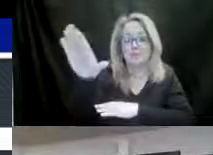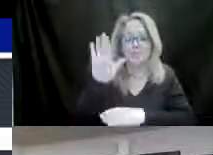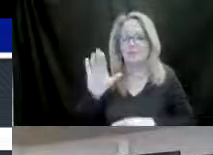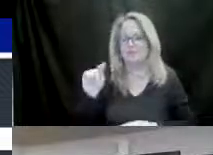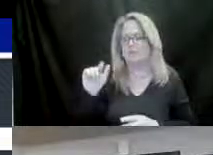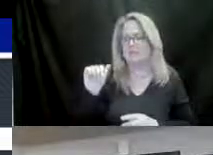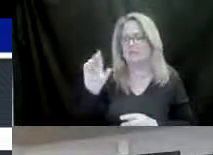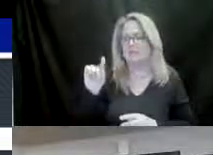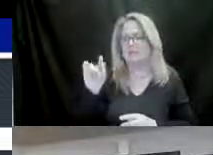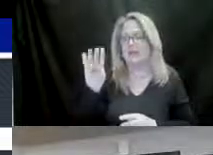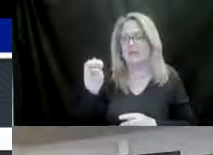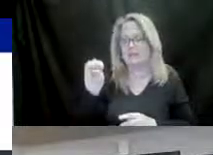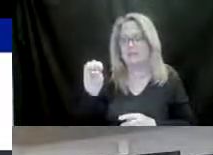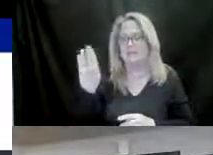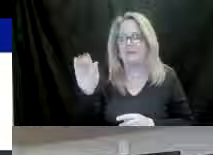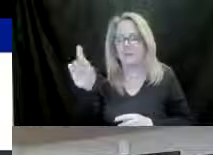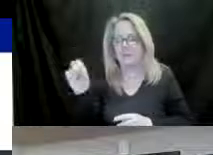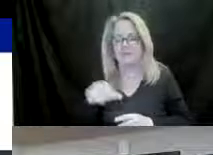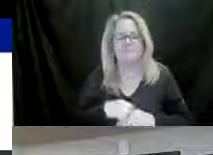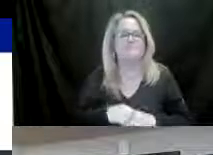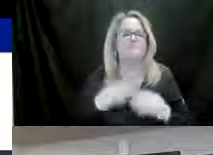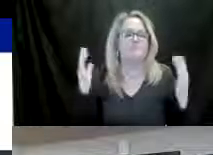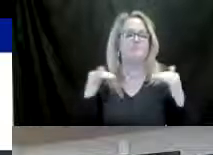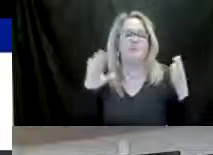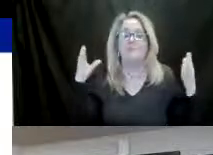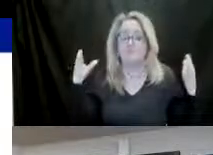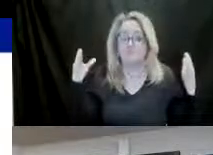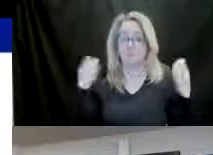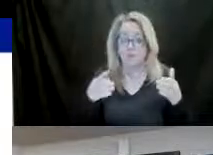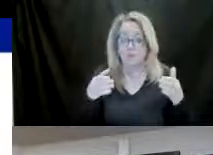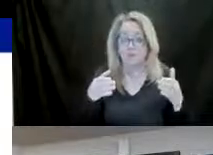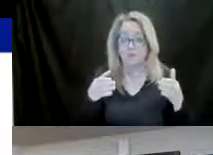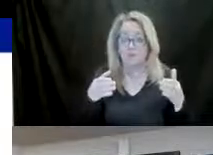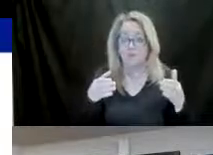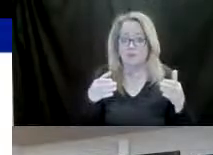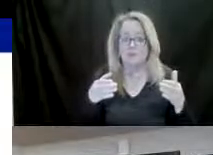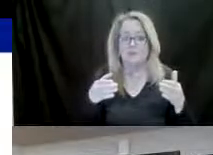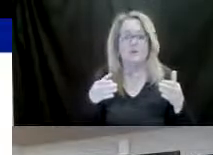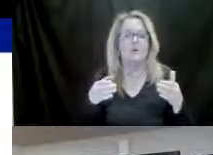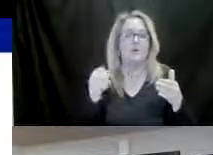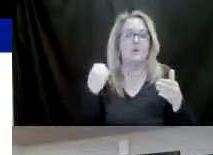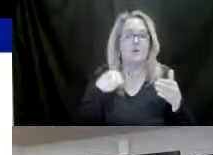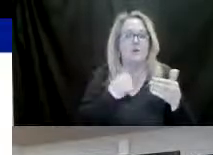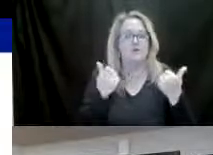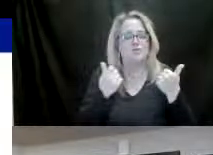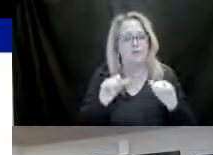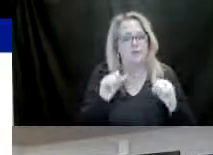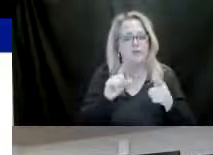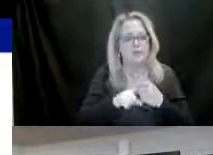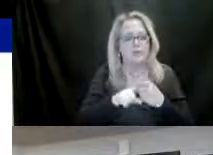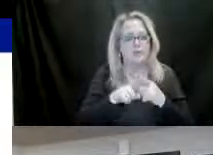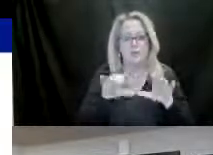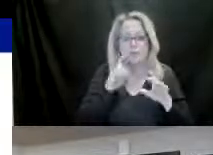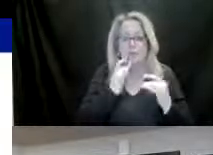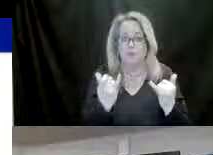bars. The focus that we tried to make for this